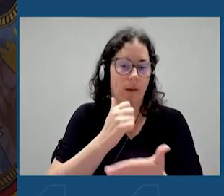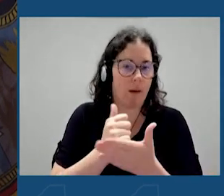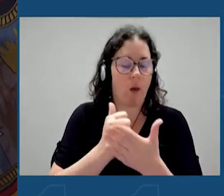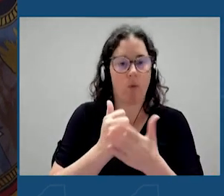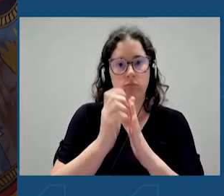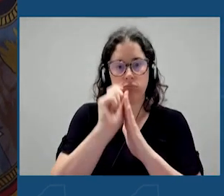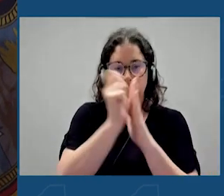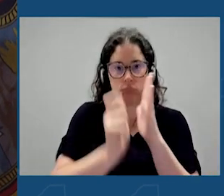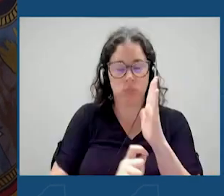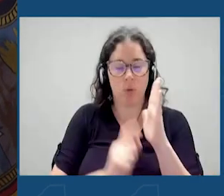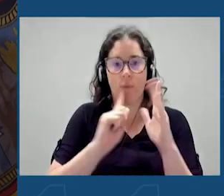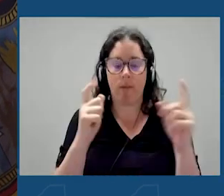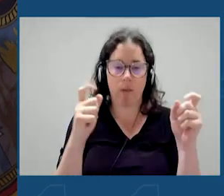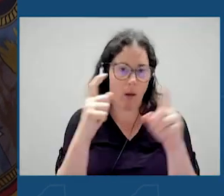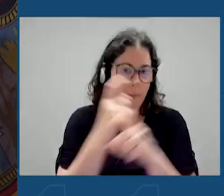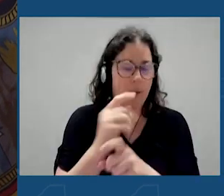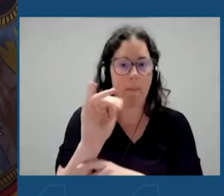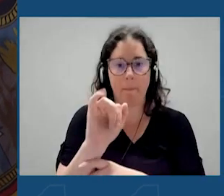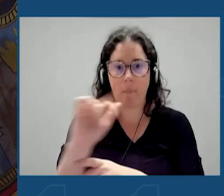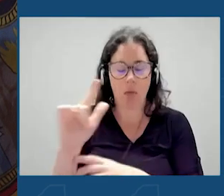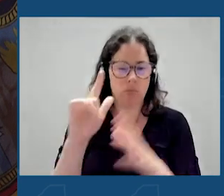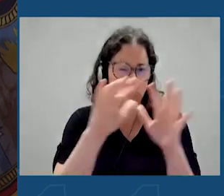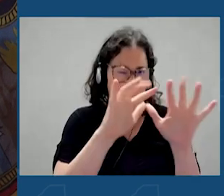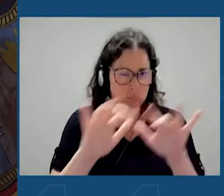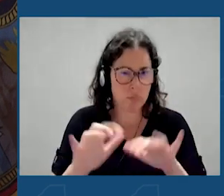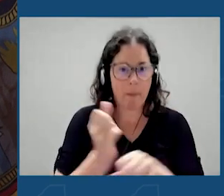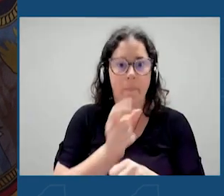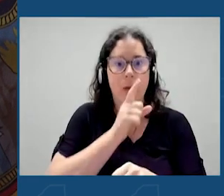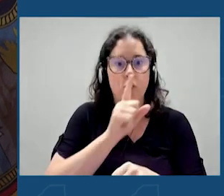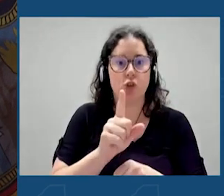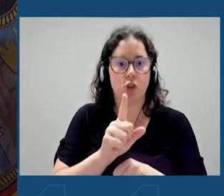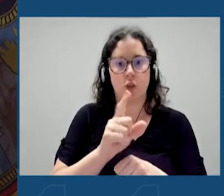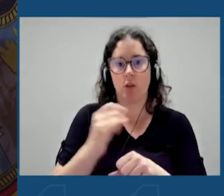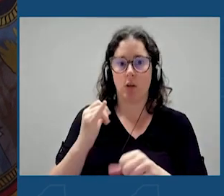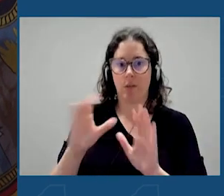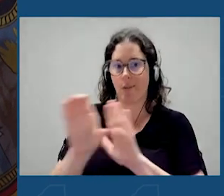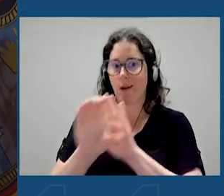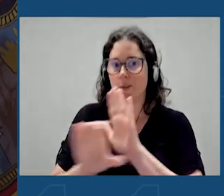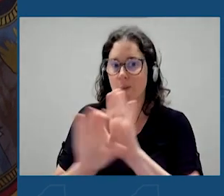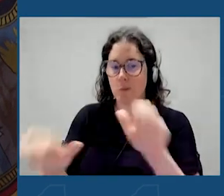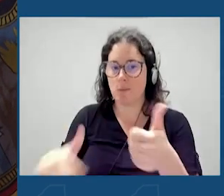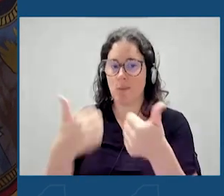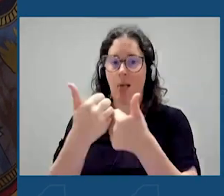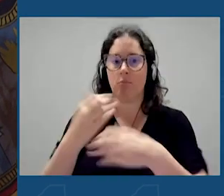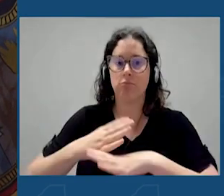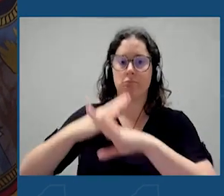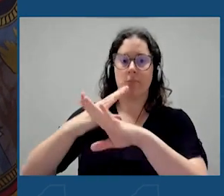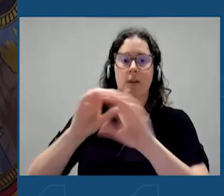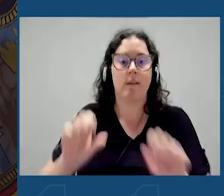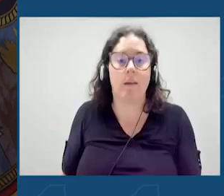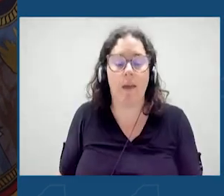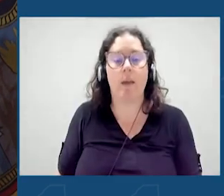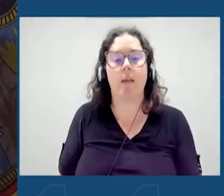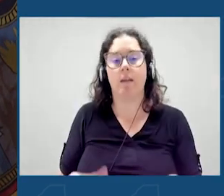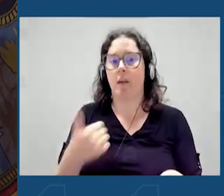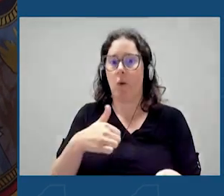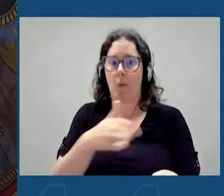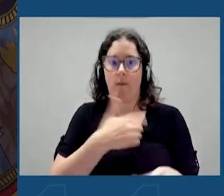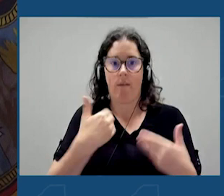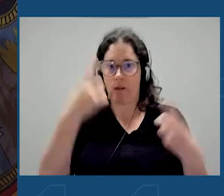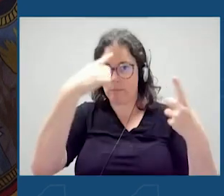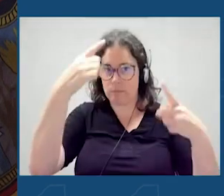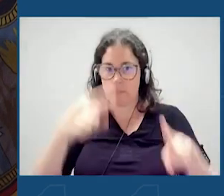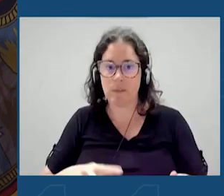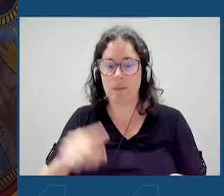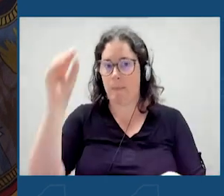complicated bill and make sure that it would withstand constitutional challenge and that we achieved a consensus of